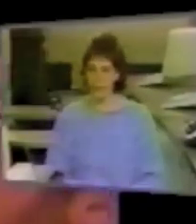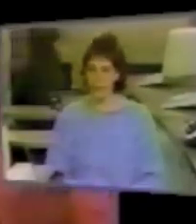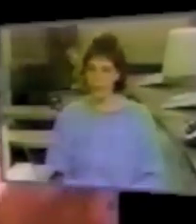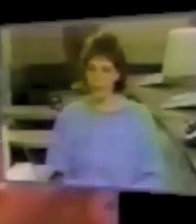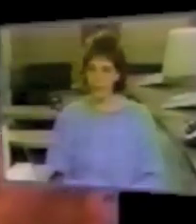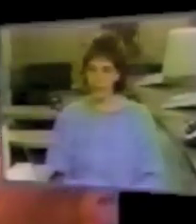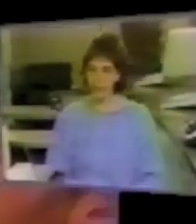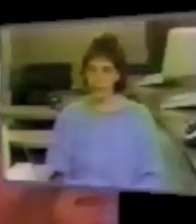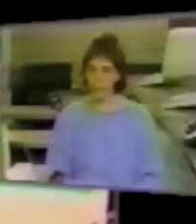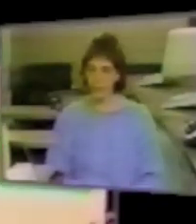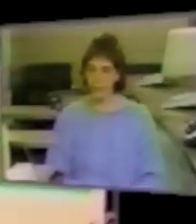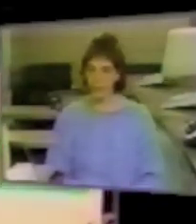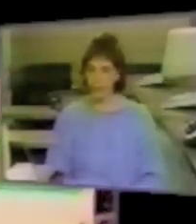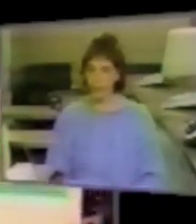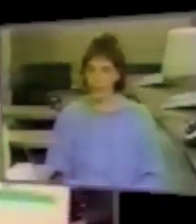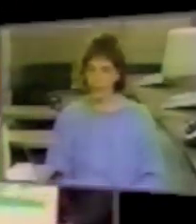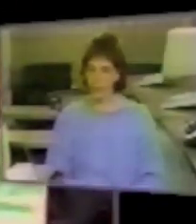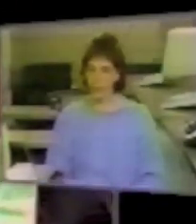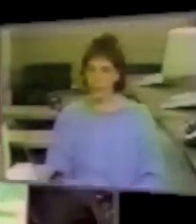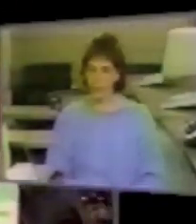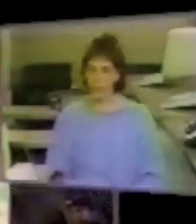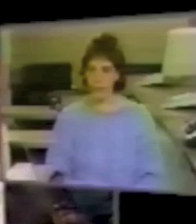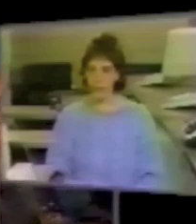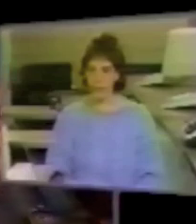Deaf president now!